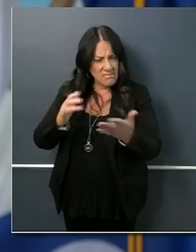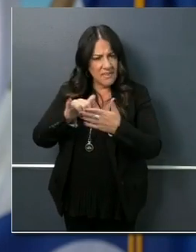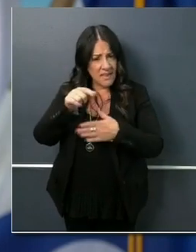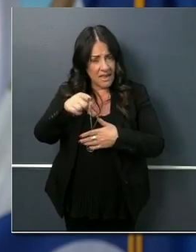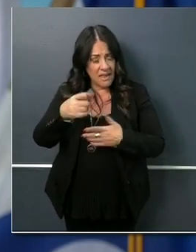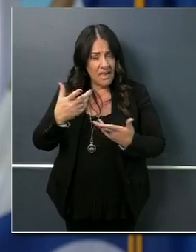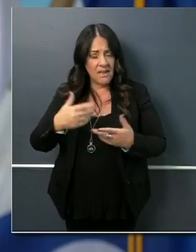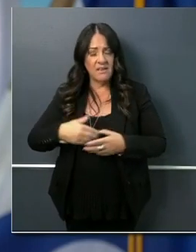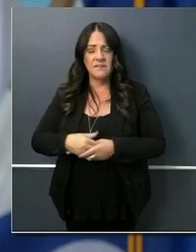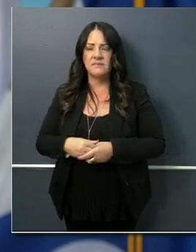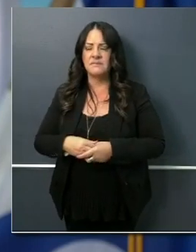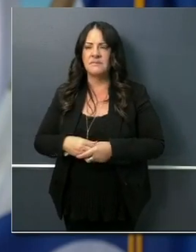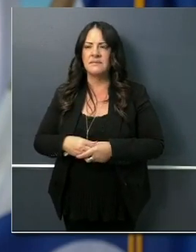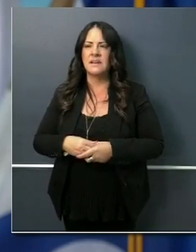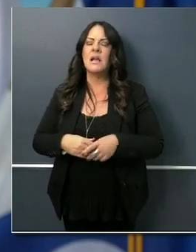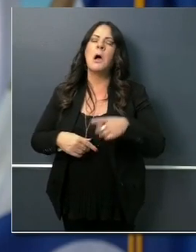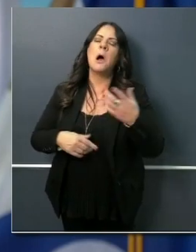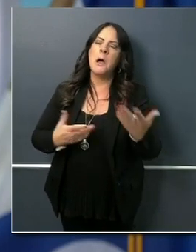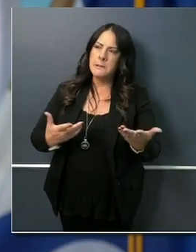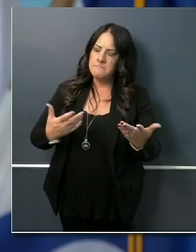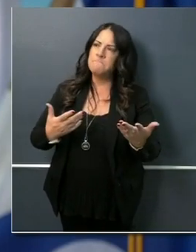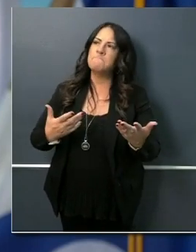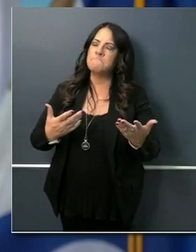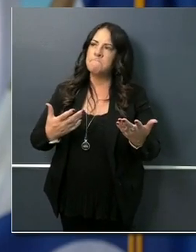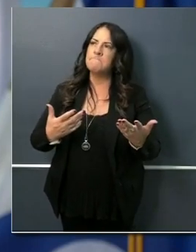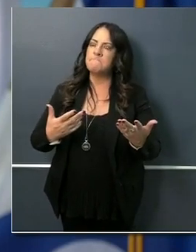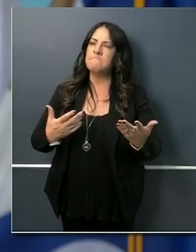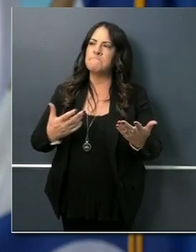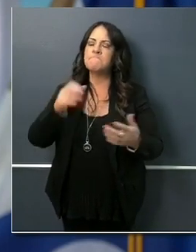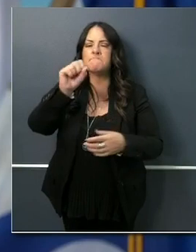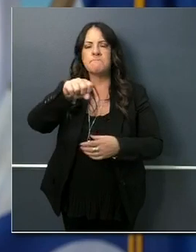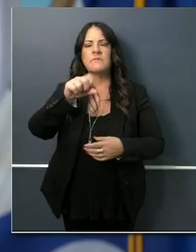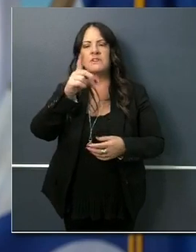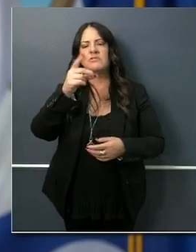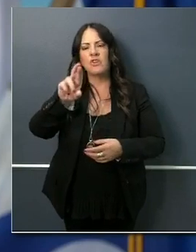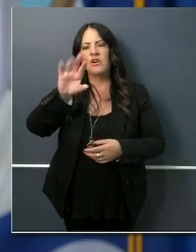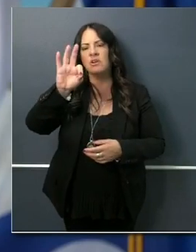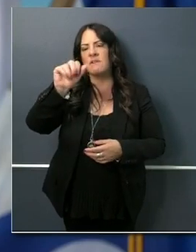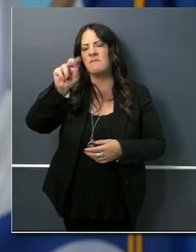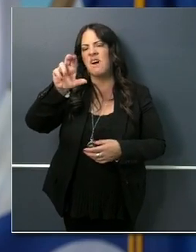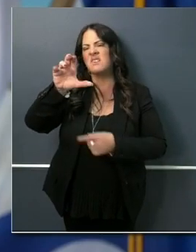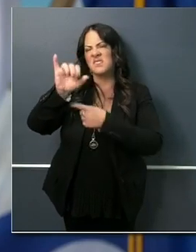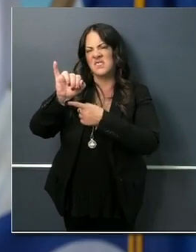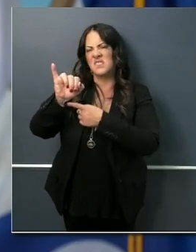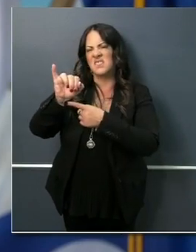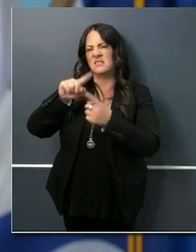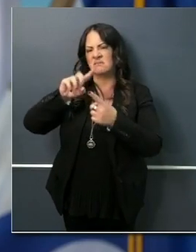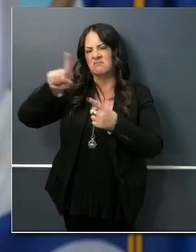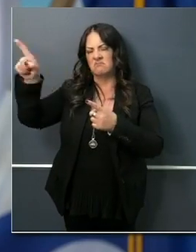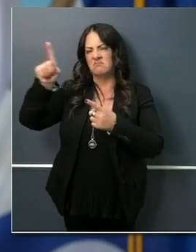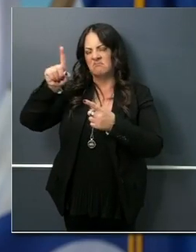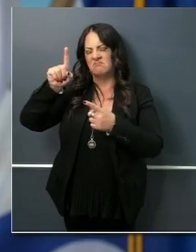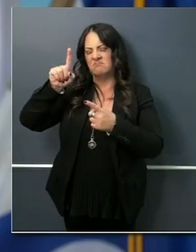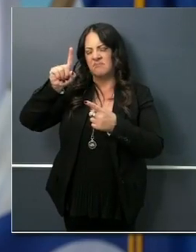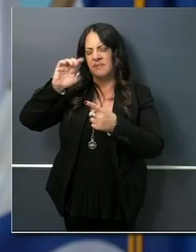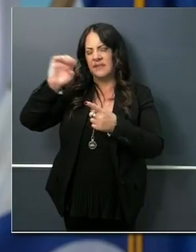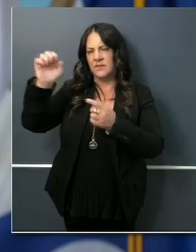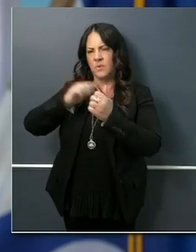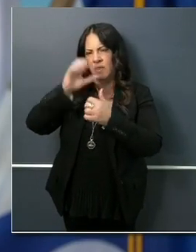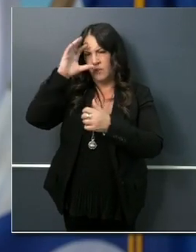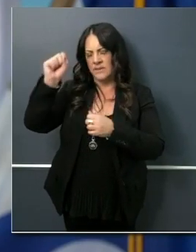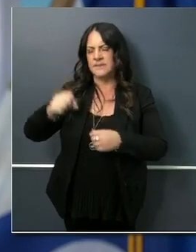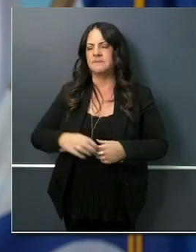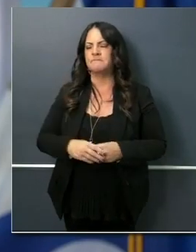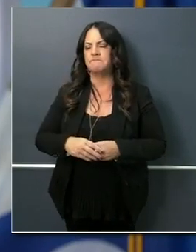it. I think Dr. Fauci, again, who we're very familiar with out here on the West Coast, particularly those of us